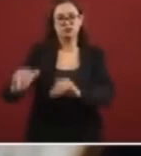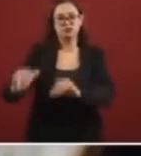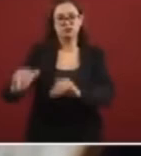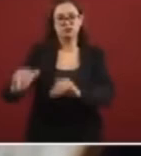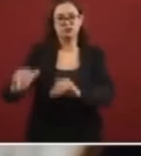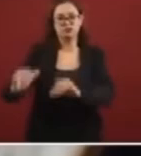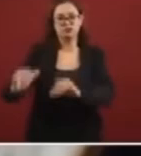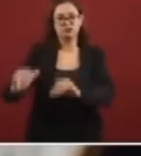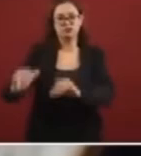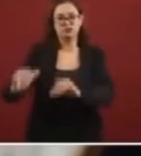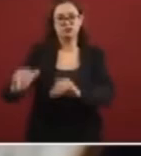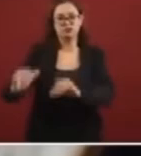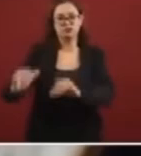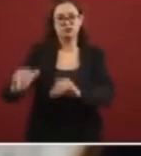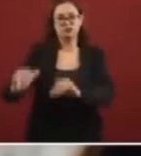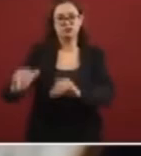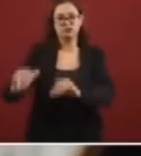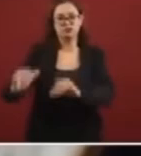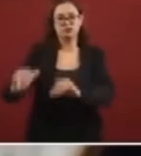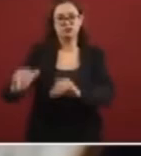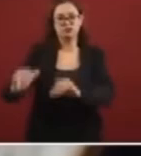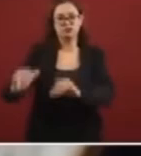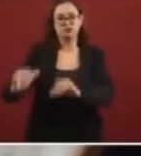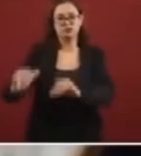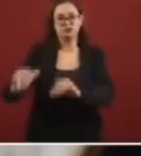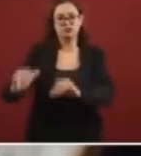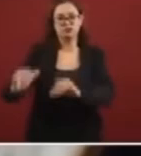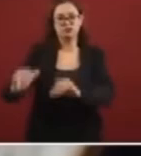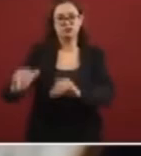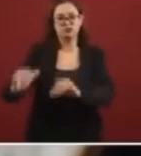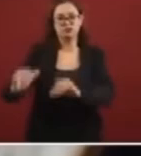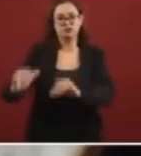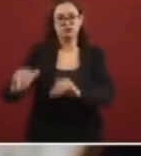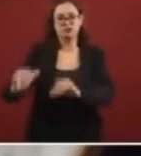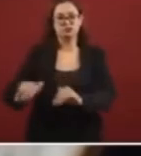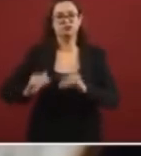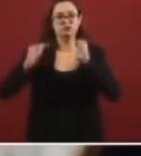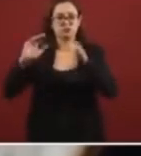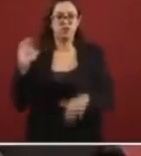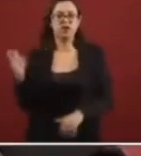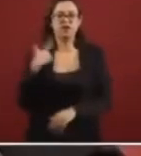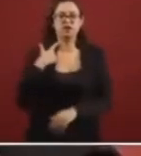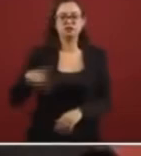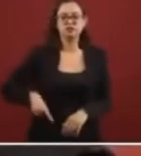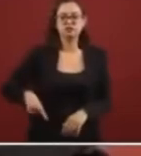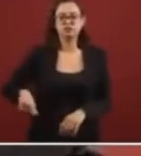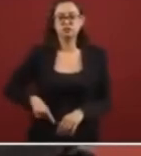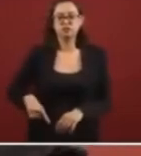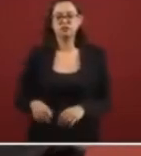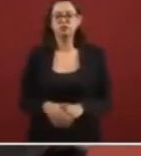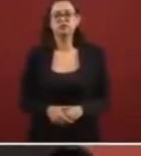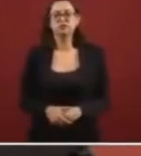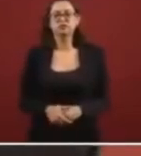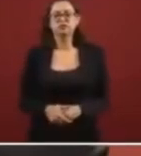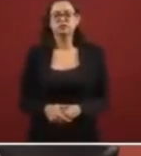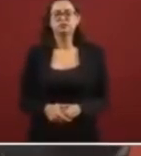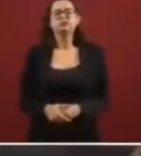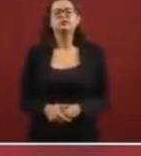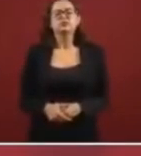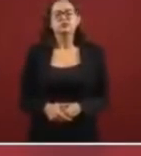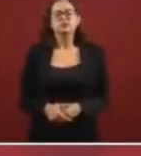do with high government officials in the previous administration. Sí, lo hemos